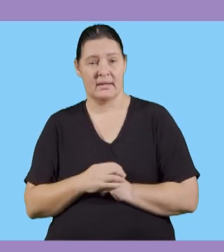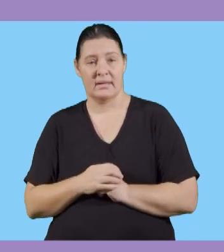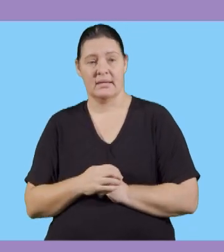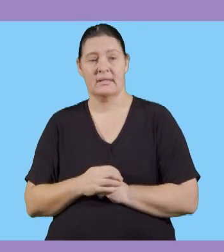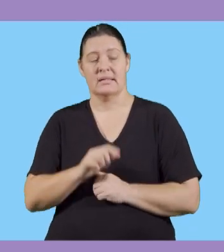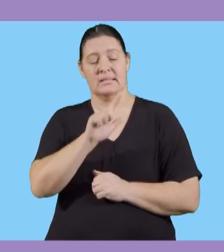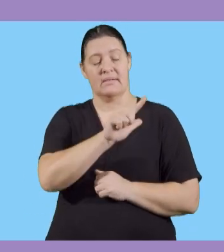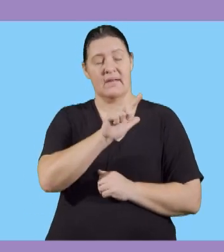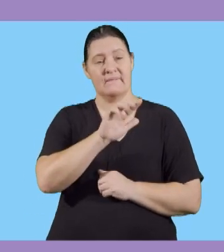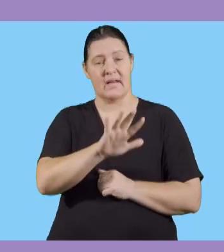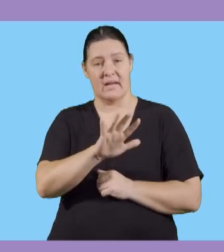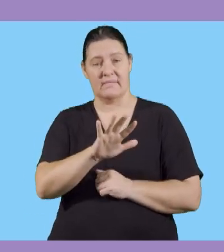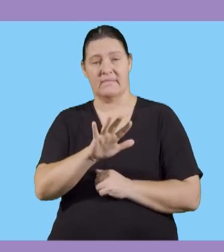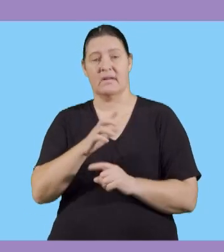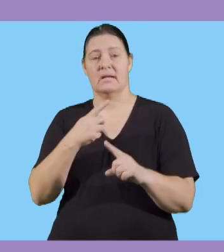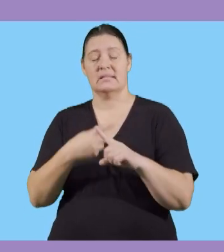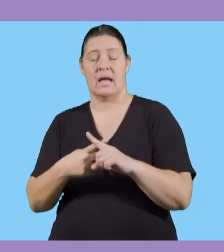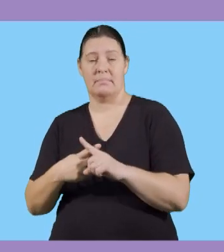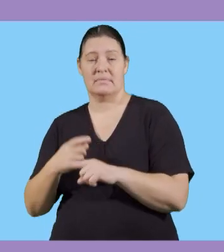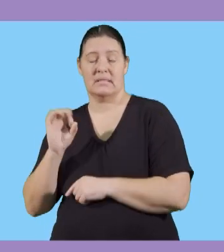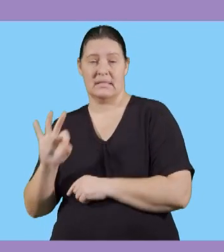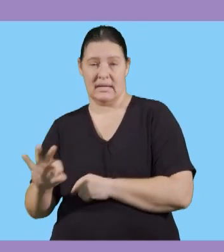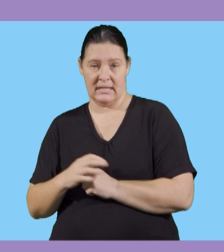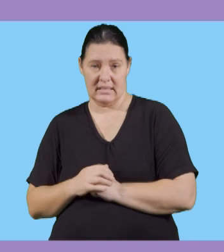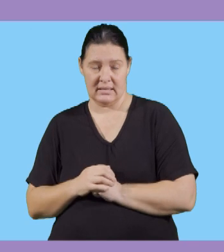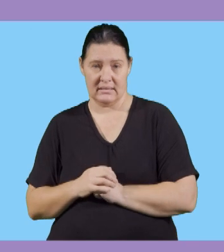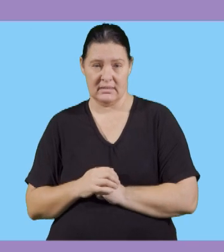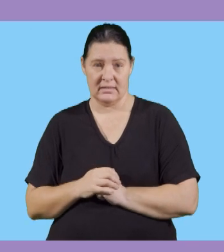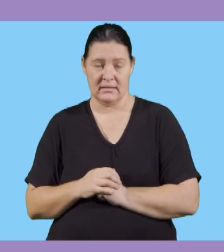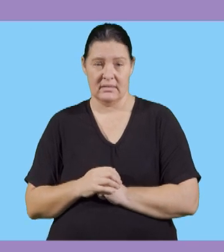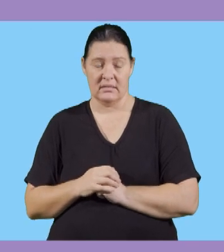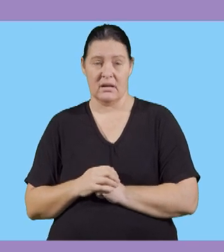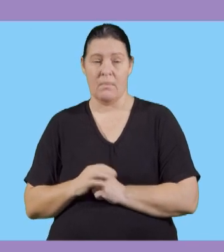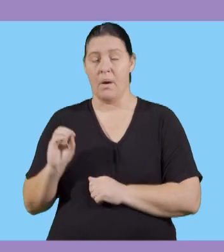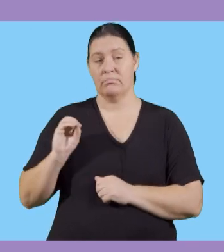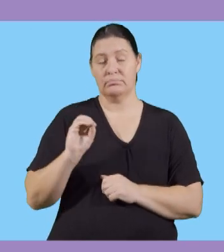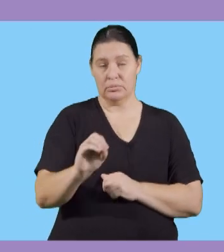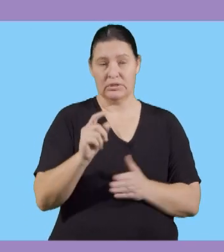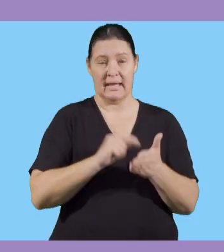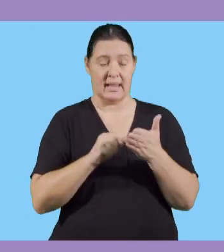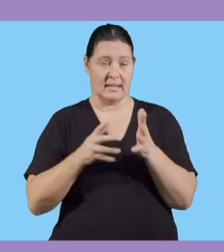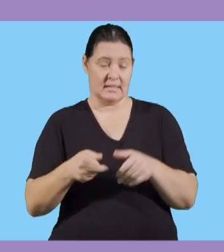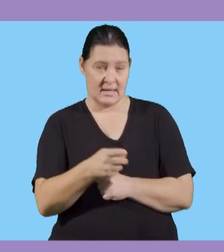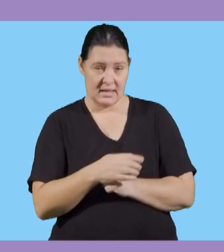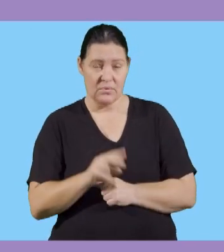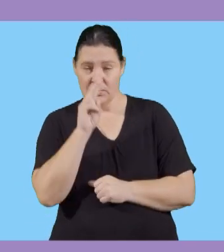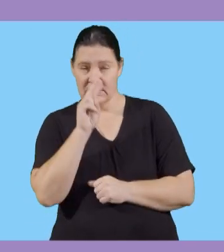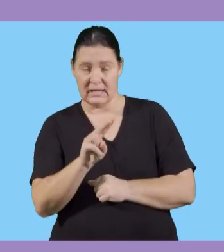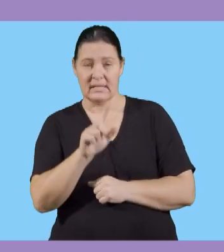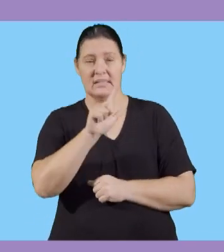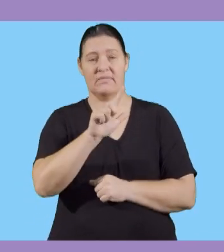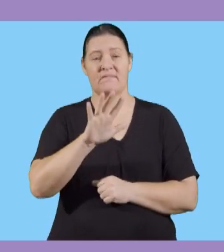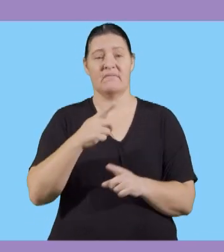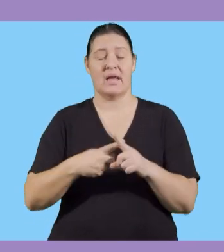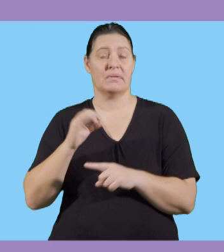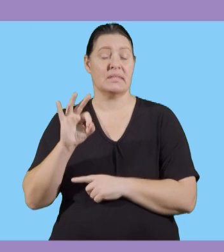say 75 multiplied by 3. And when you punch that into your calculator, you will see that